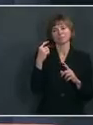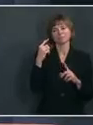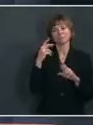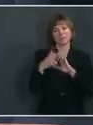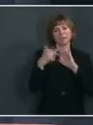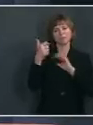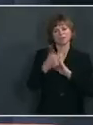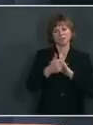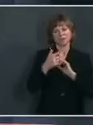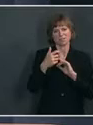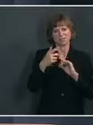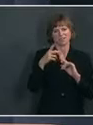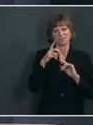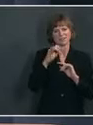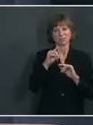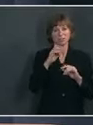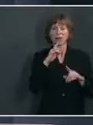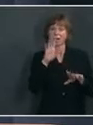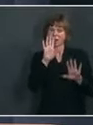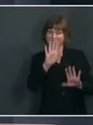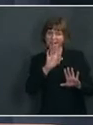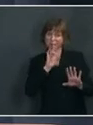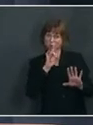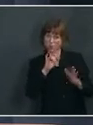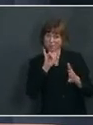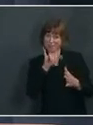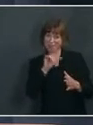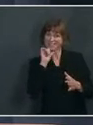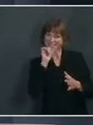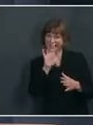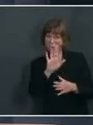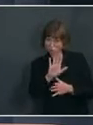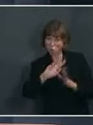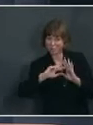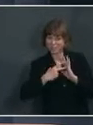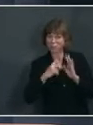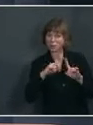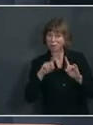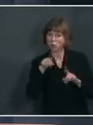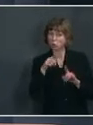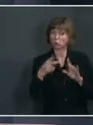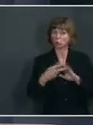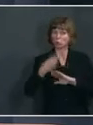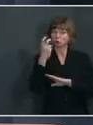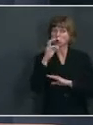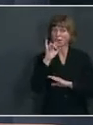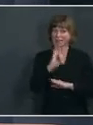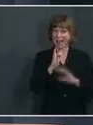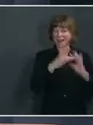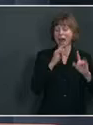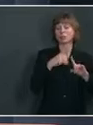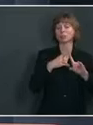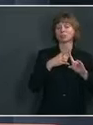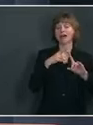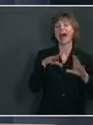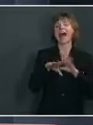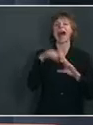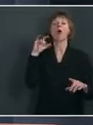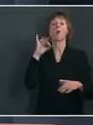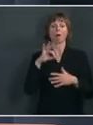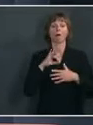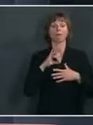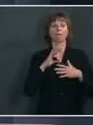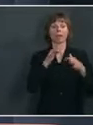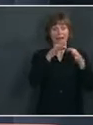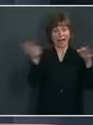this wasn't your intention, but I think you took the president's comments a bit out of context. He was asked about tax reform and whether